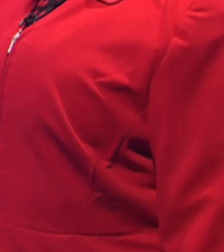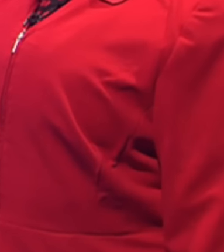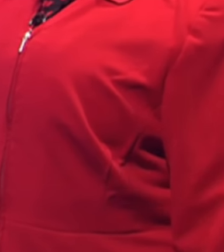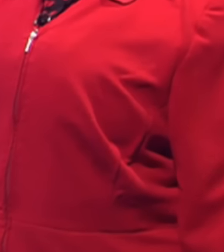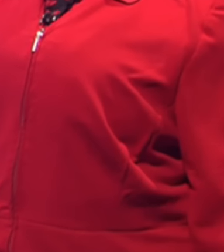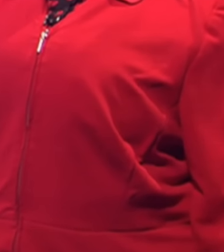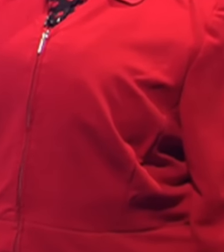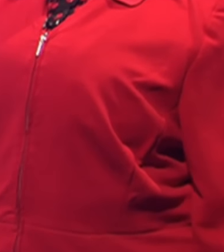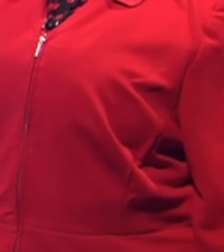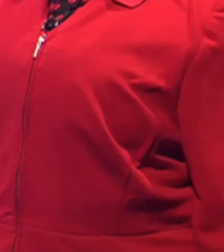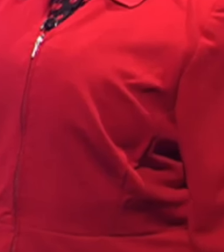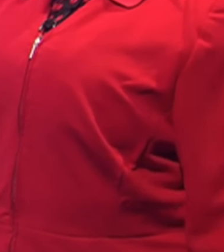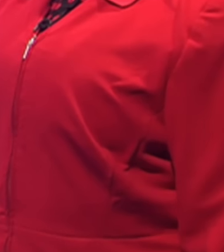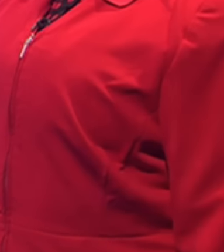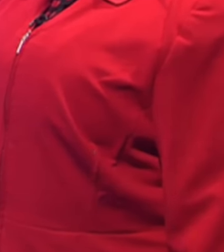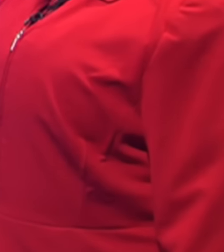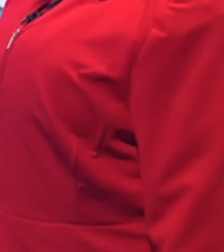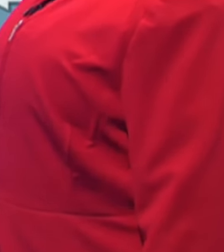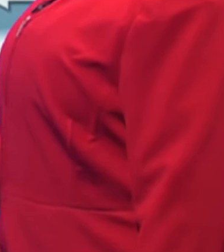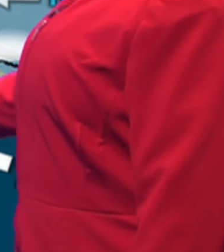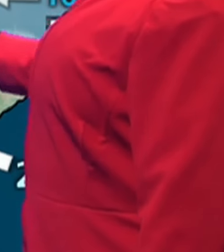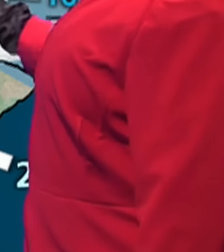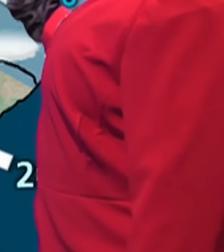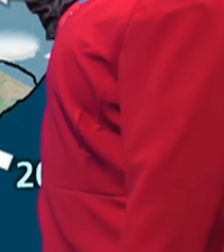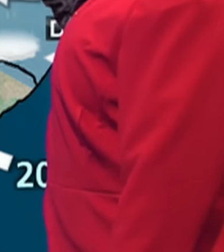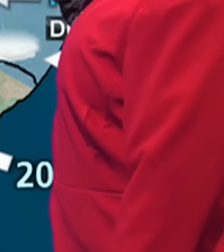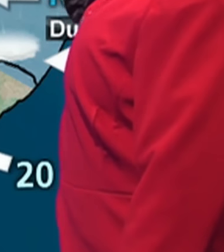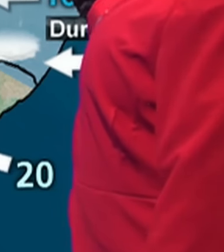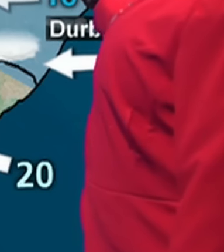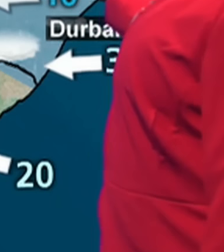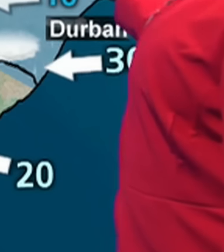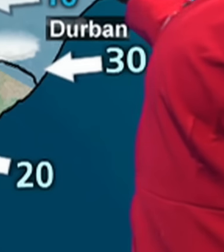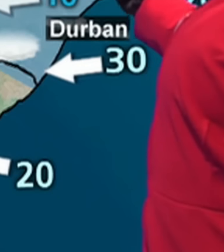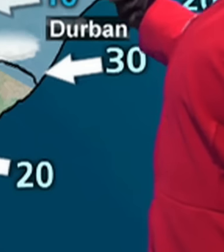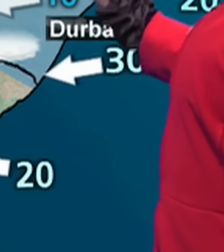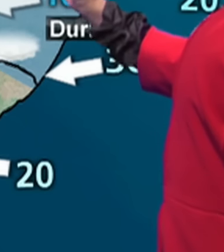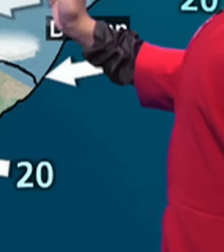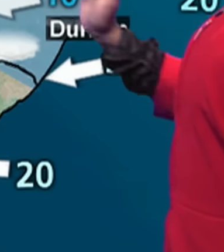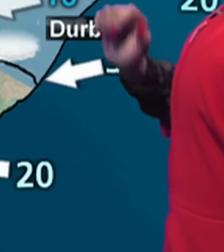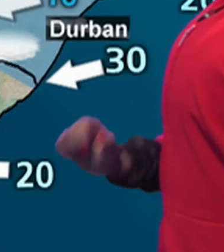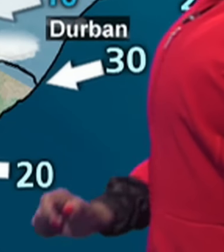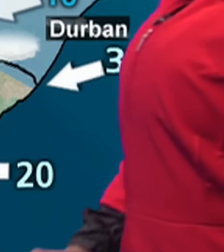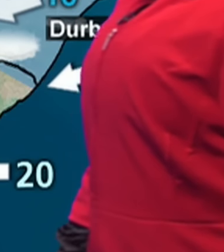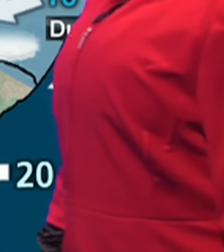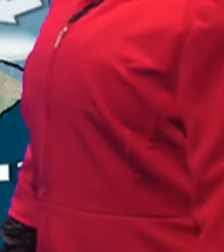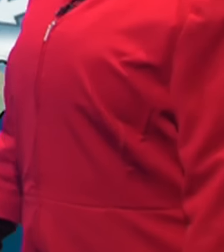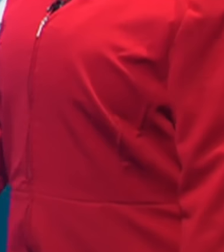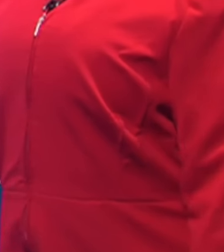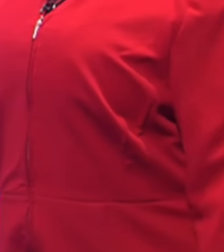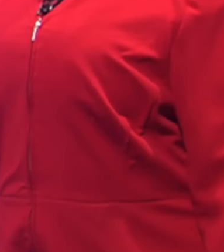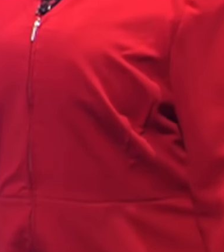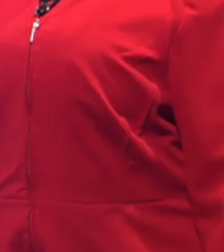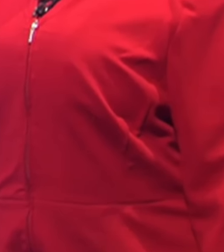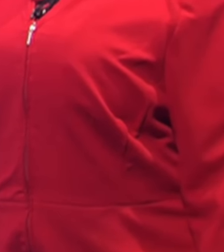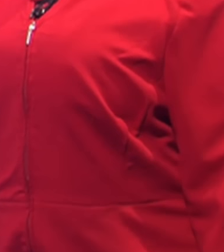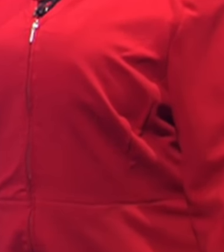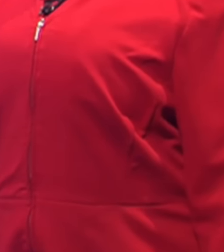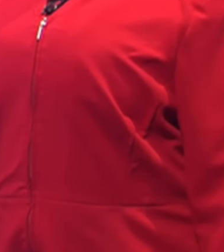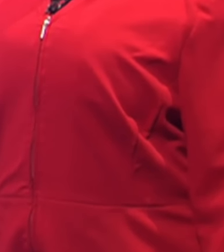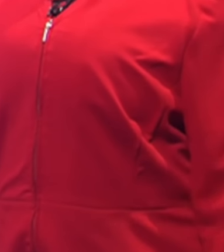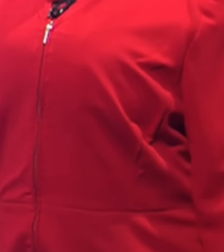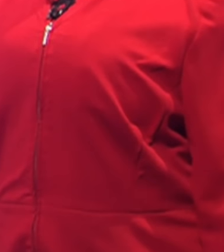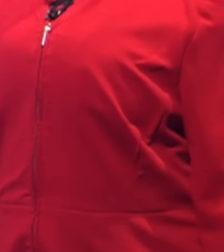ne kgonagalo tša dipula ka diperesente tše 60 re belela jwalo godimo gona go la Mpumalanga go tsenela gona go la KwaZulu Natal go lebelela go tla ba gontše go ne